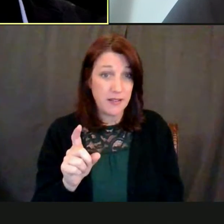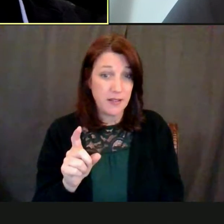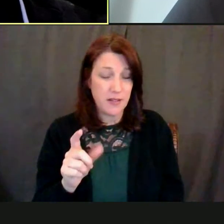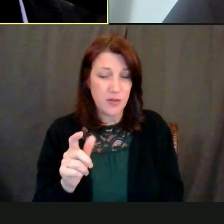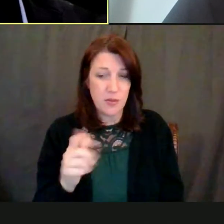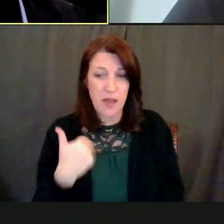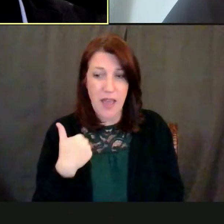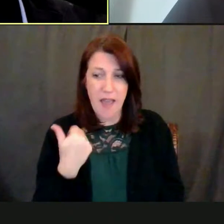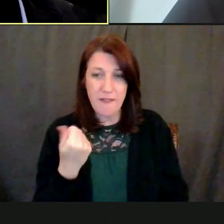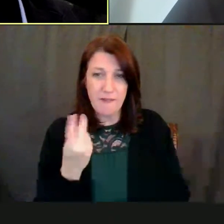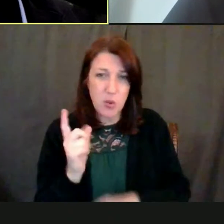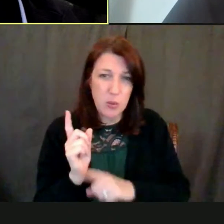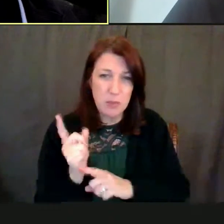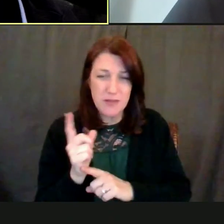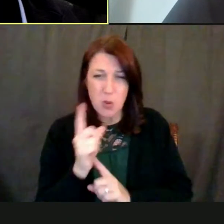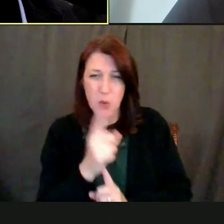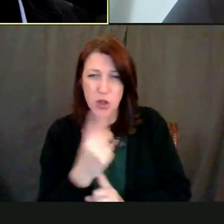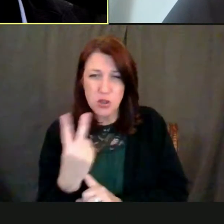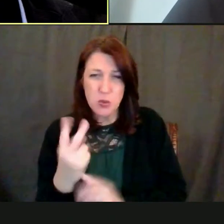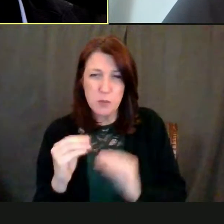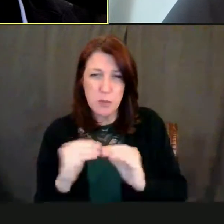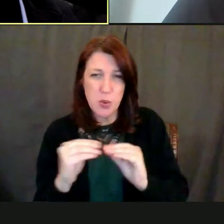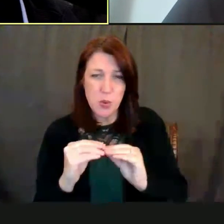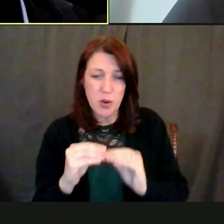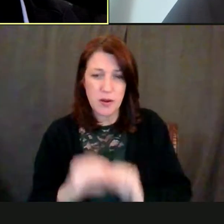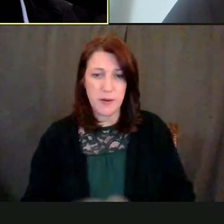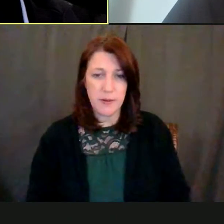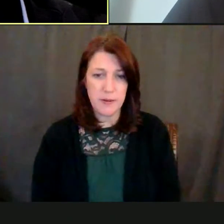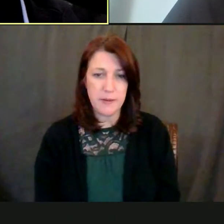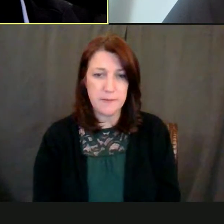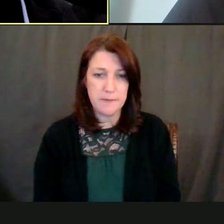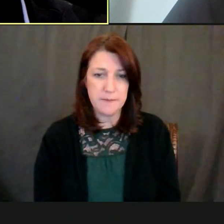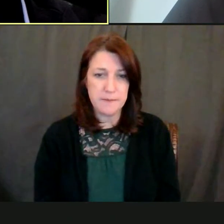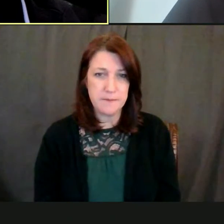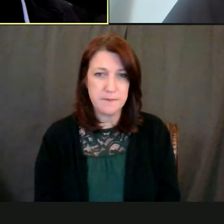have time for maybe one or two more.